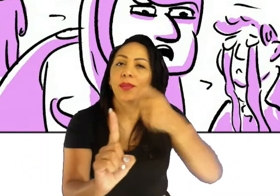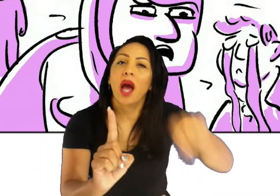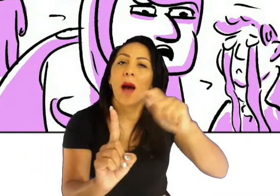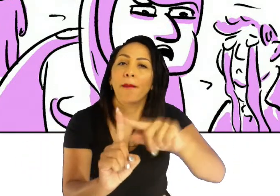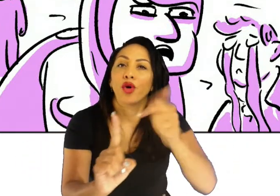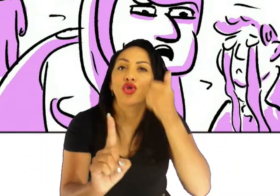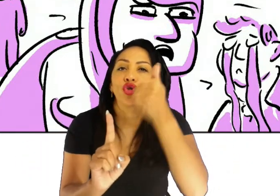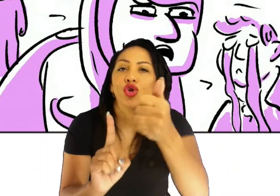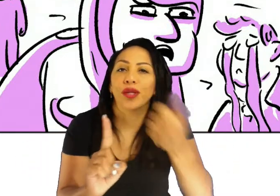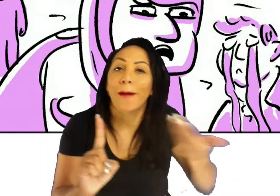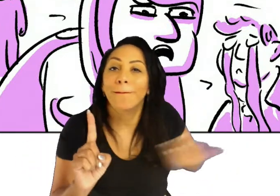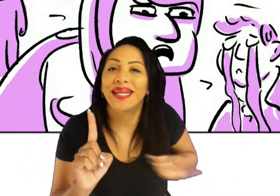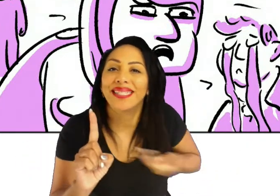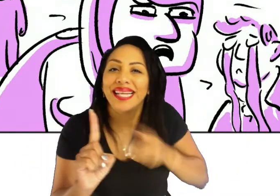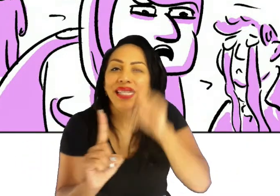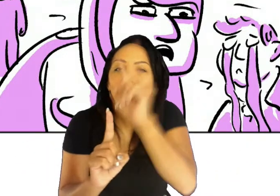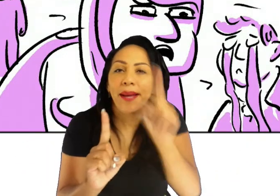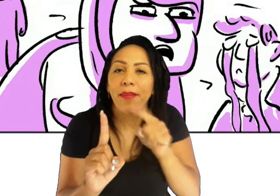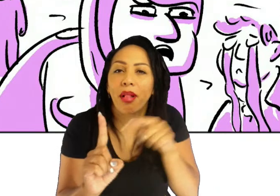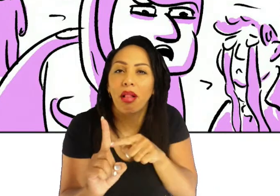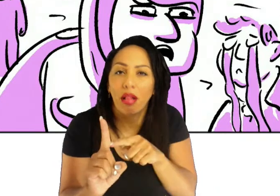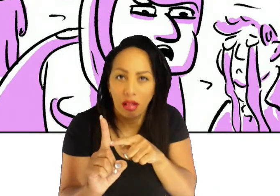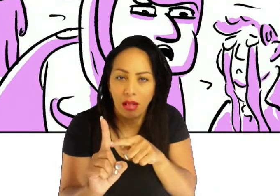to bring in income and support themselves.